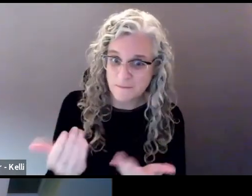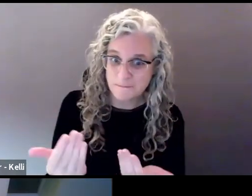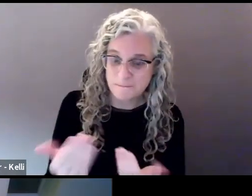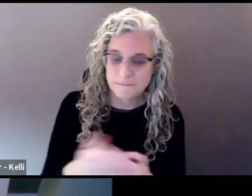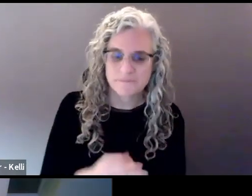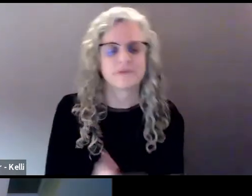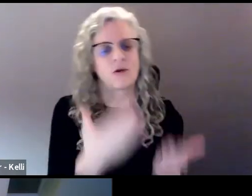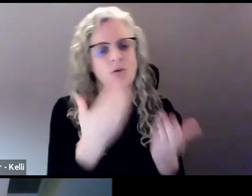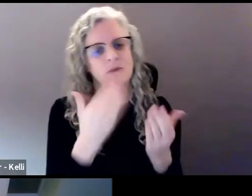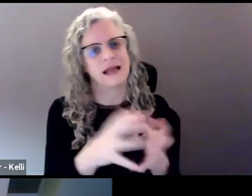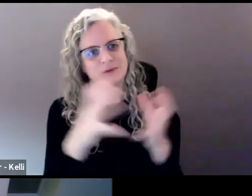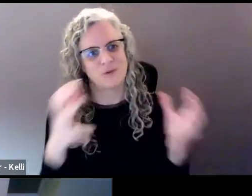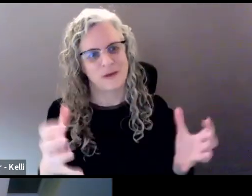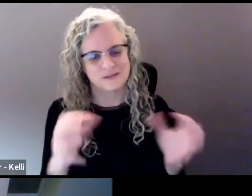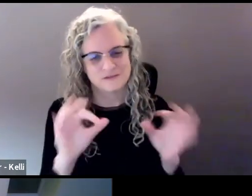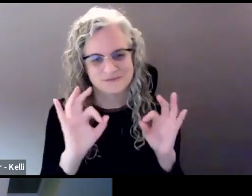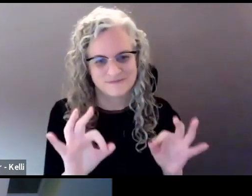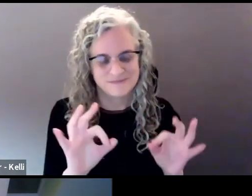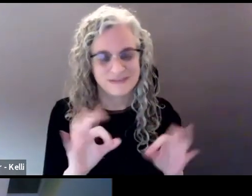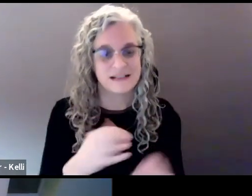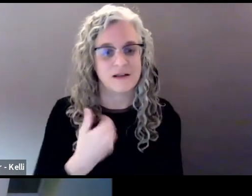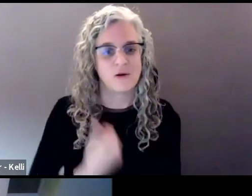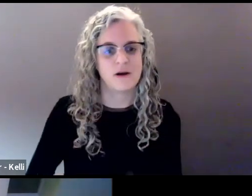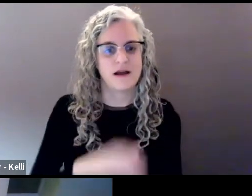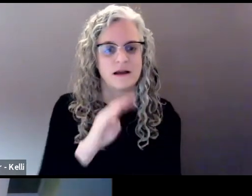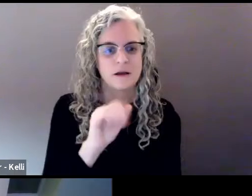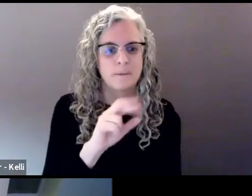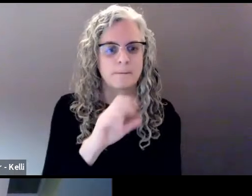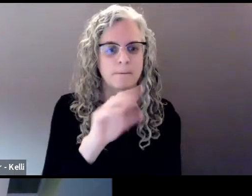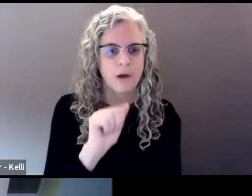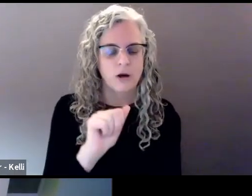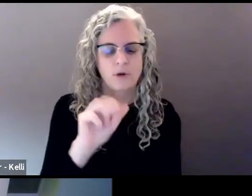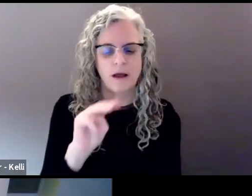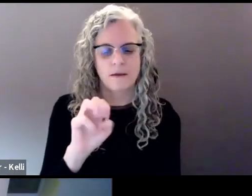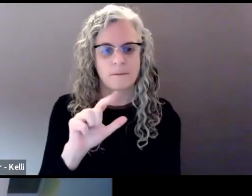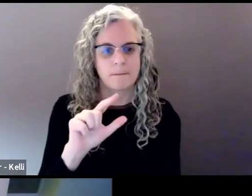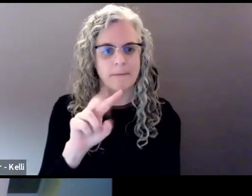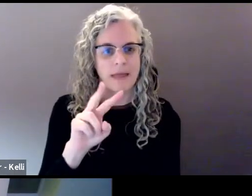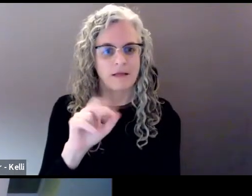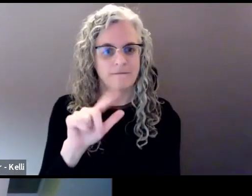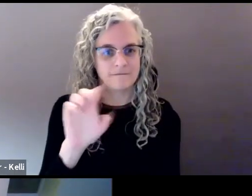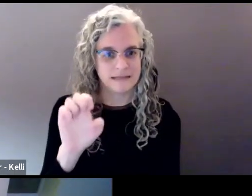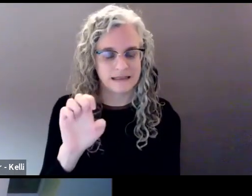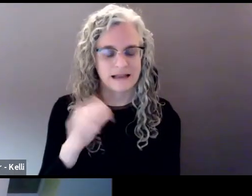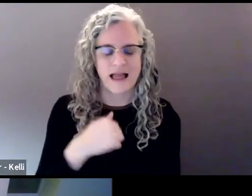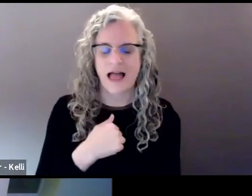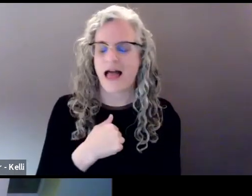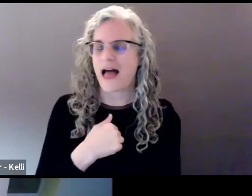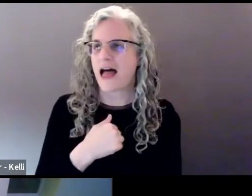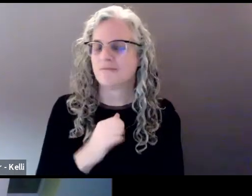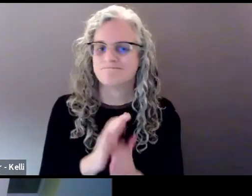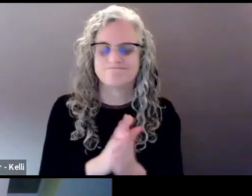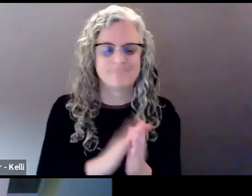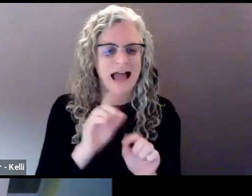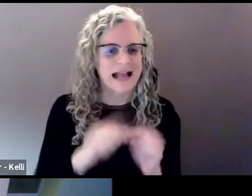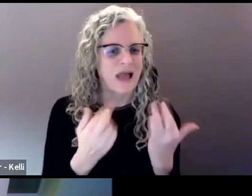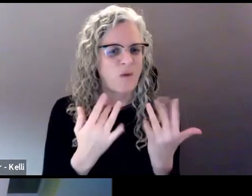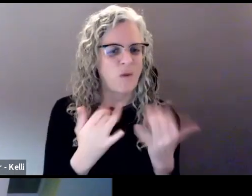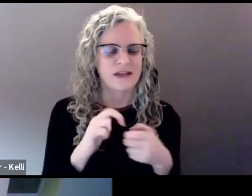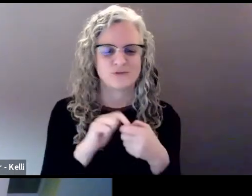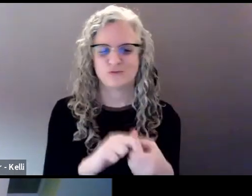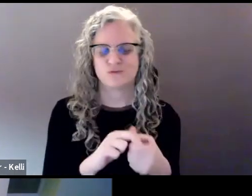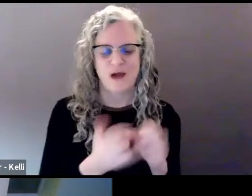Oh, thank you so much. My name is Barbara Millville, and I cannot wait to ride Metro